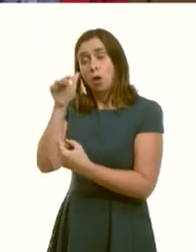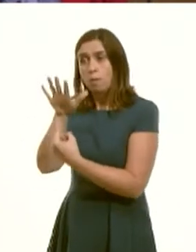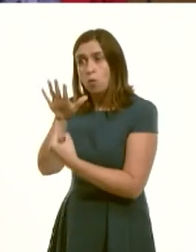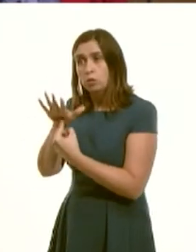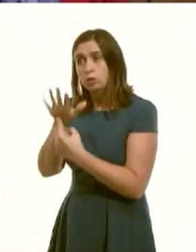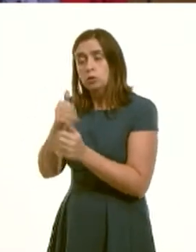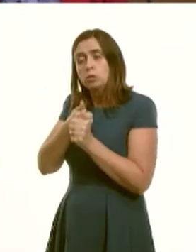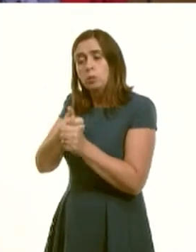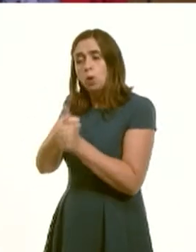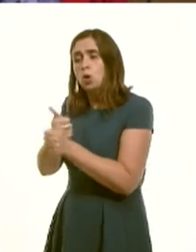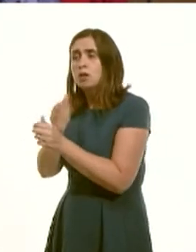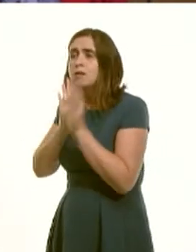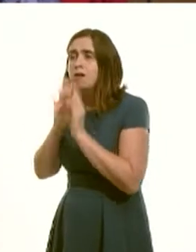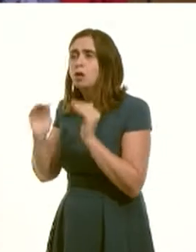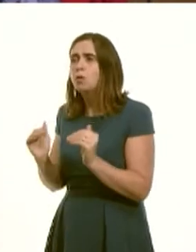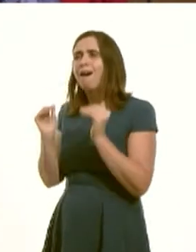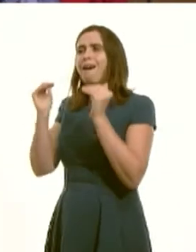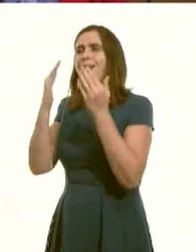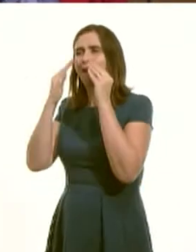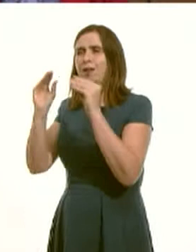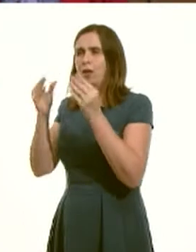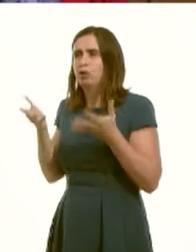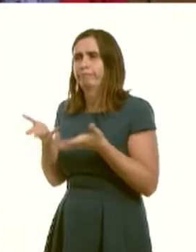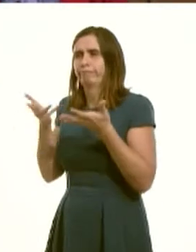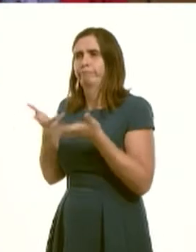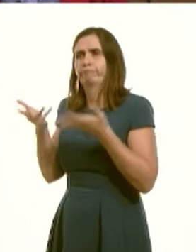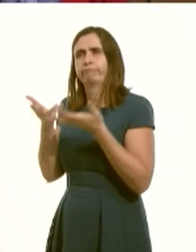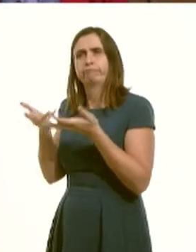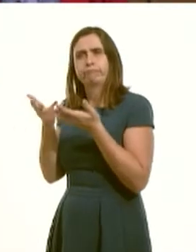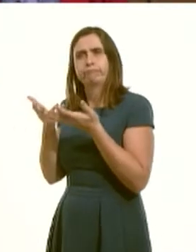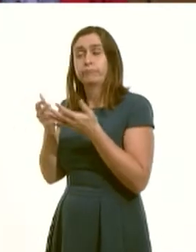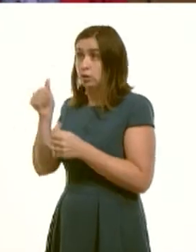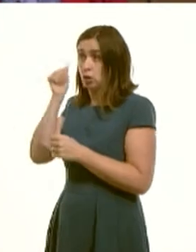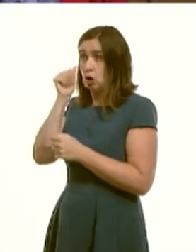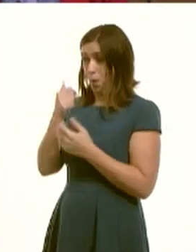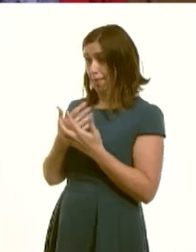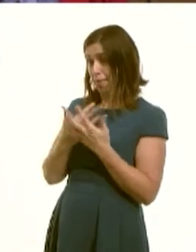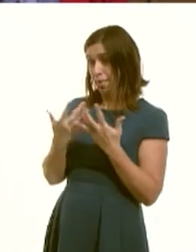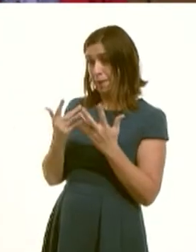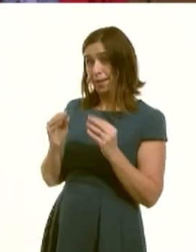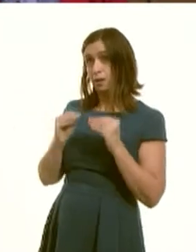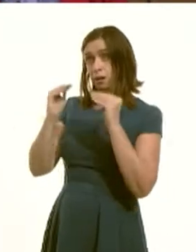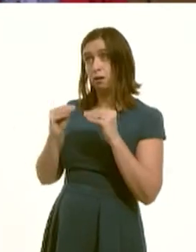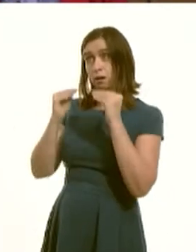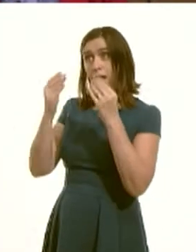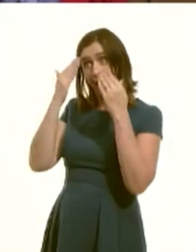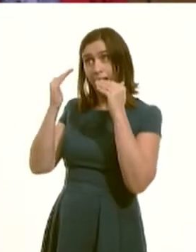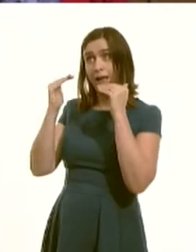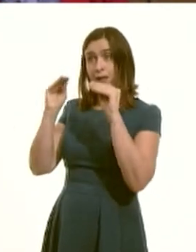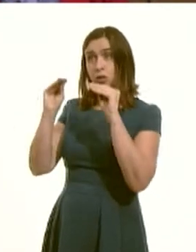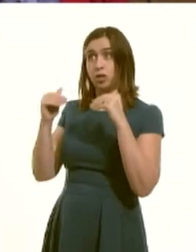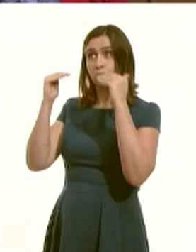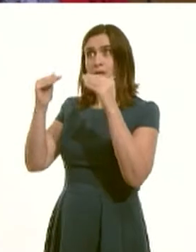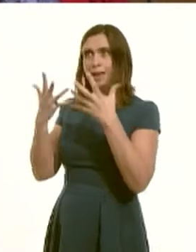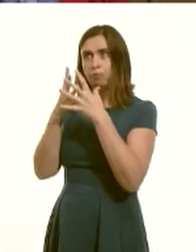support more young people into higher education. We know that the rate of young people going into higher education has increased. These things do